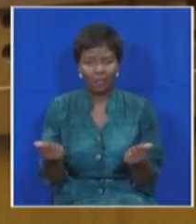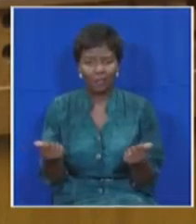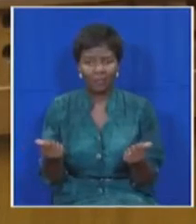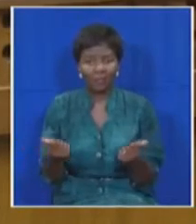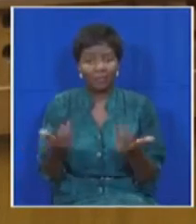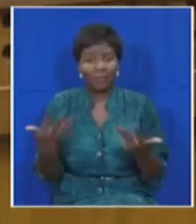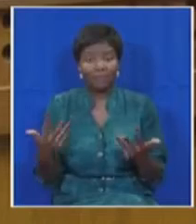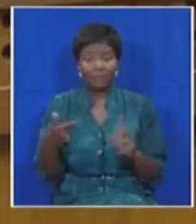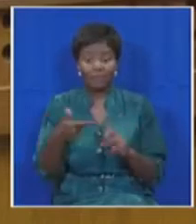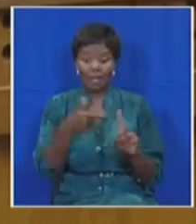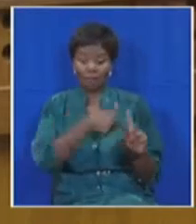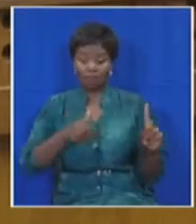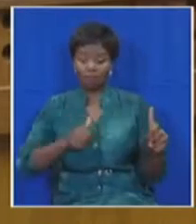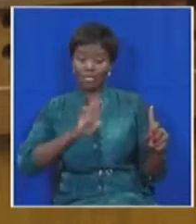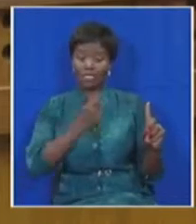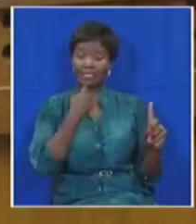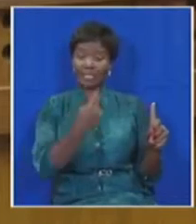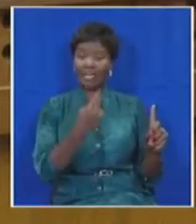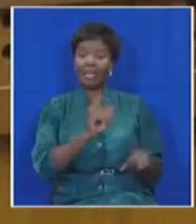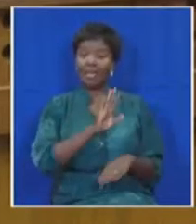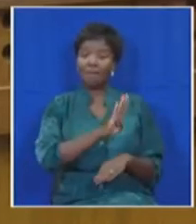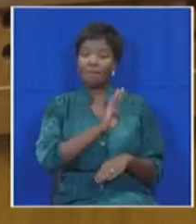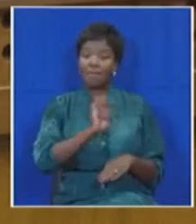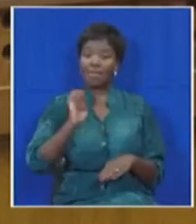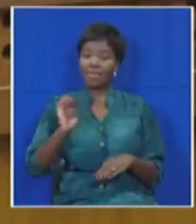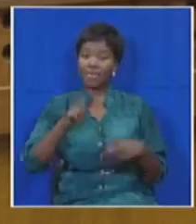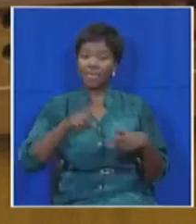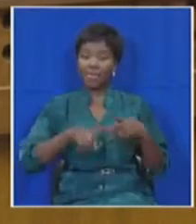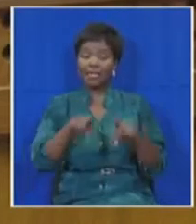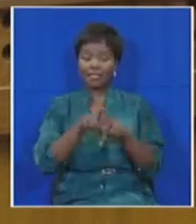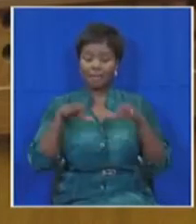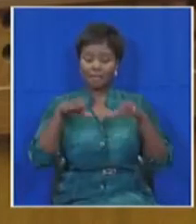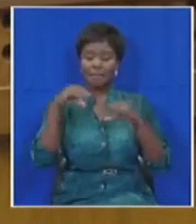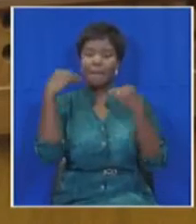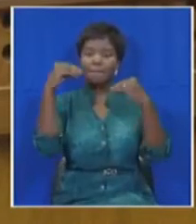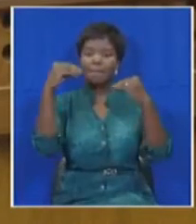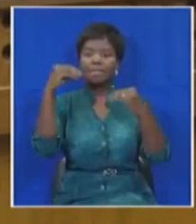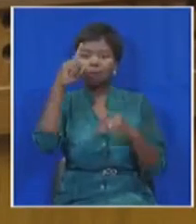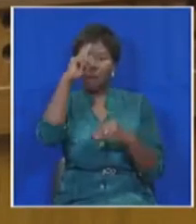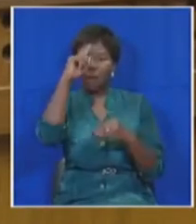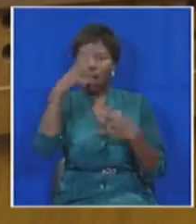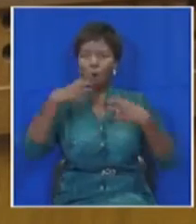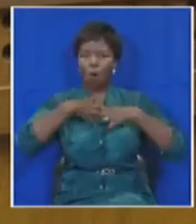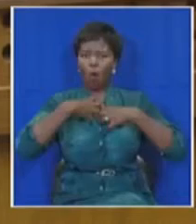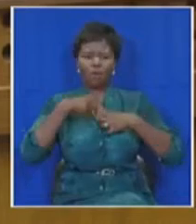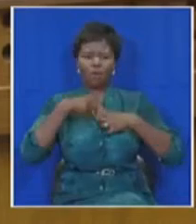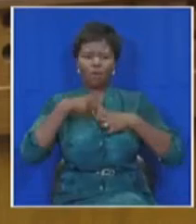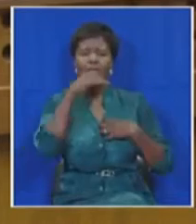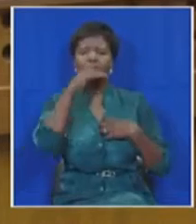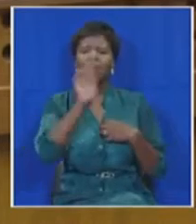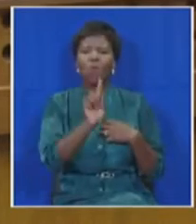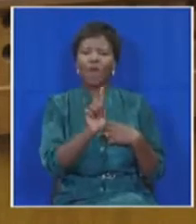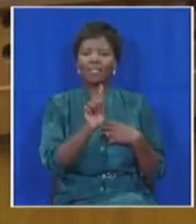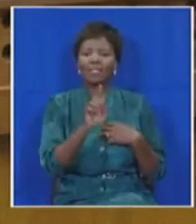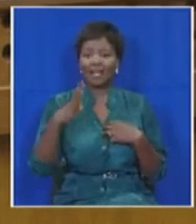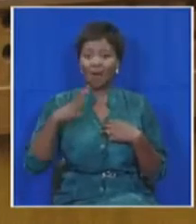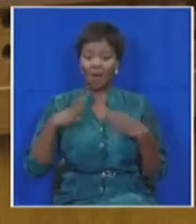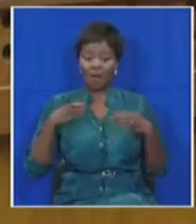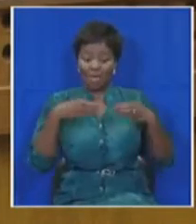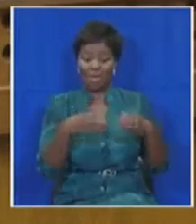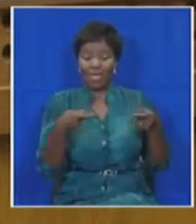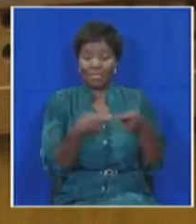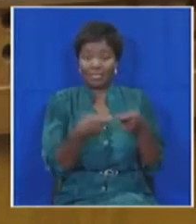the president talks about BEE and the Black Industrialist Program, what he really means is a scheme to make 100 of